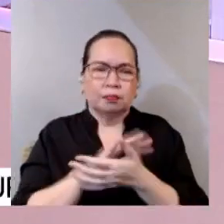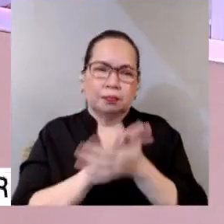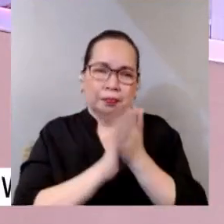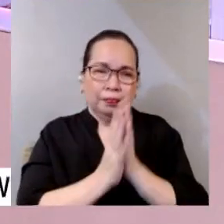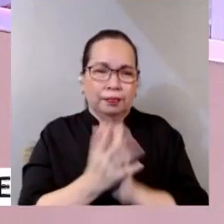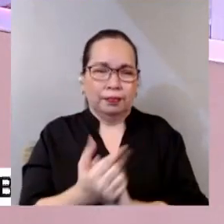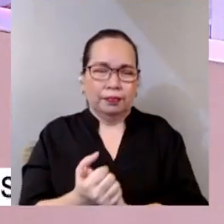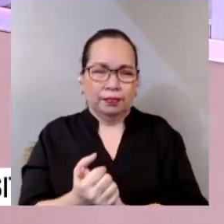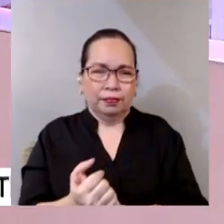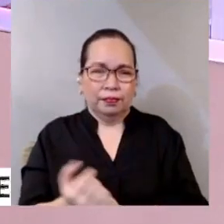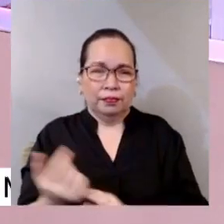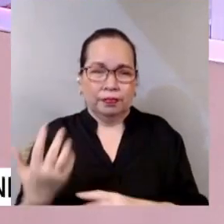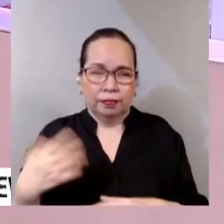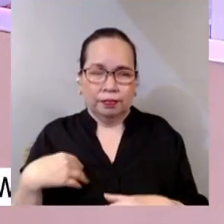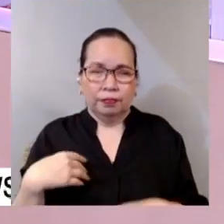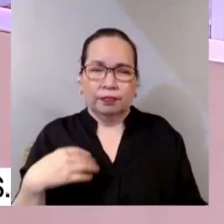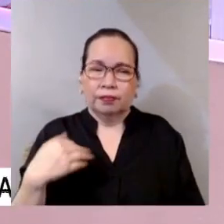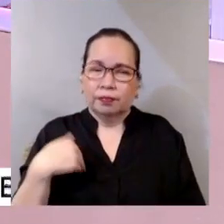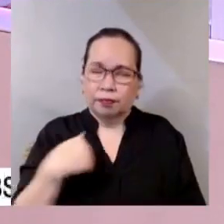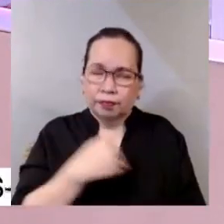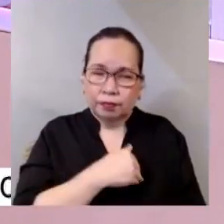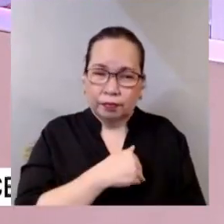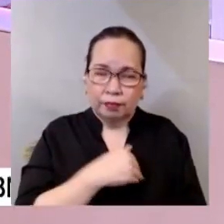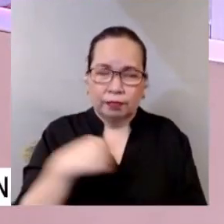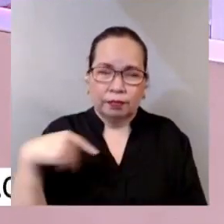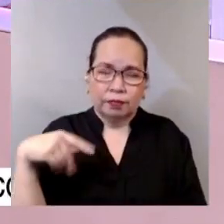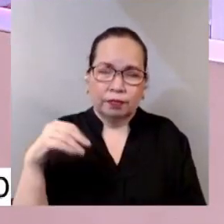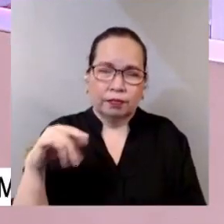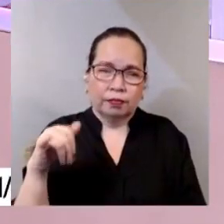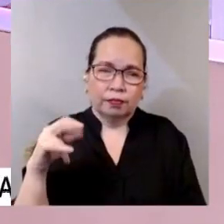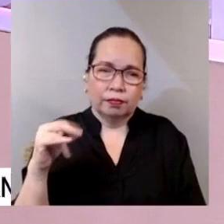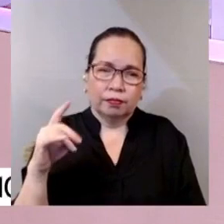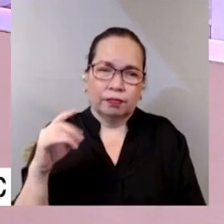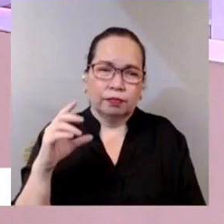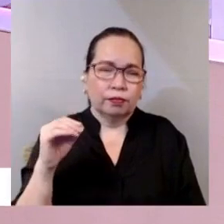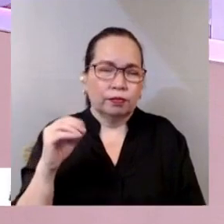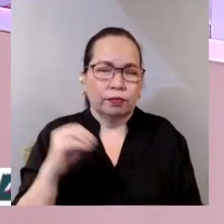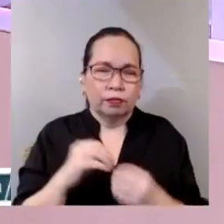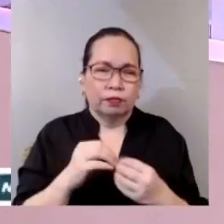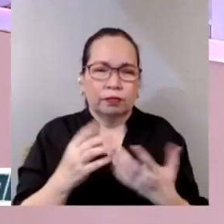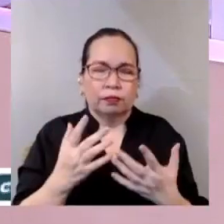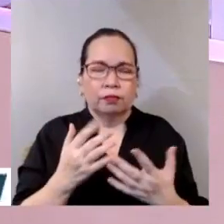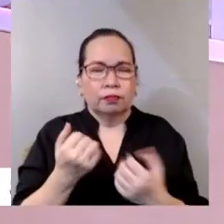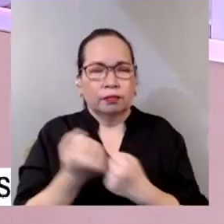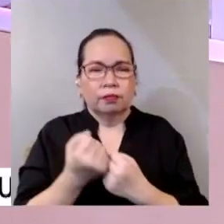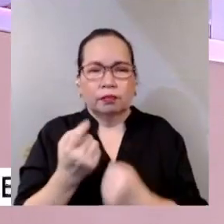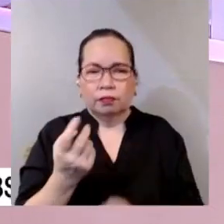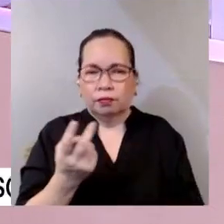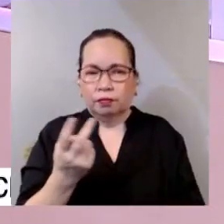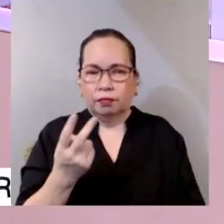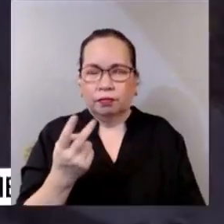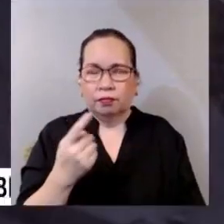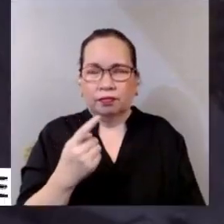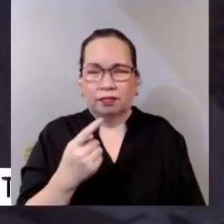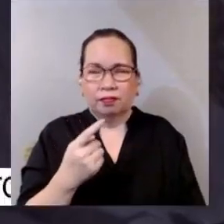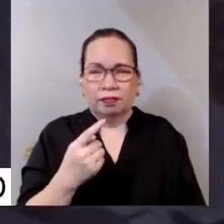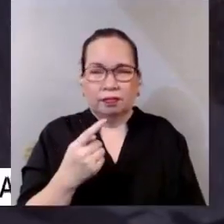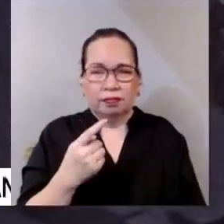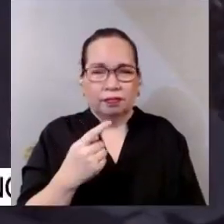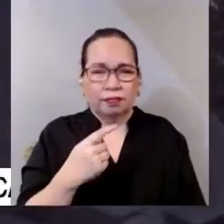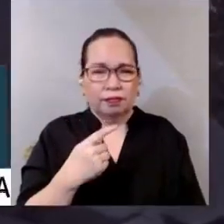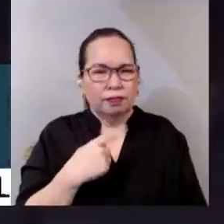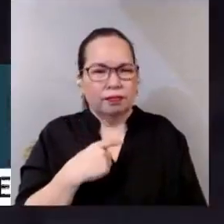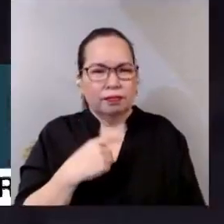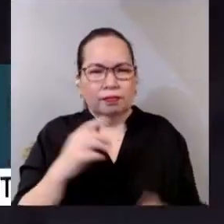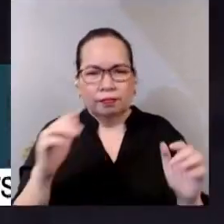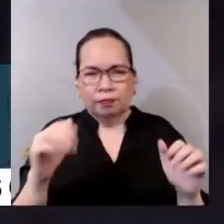Poland no longer arming Ukraine to focus on its own defense. This as the two allies clash at a key moment in Kyiv's fight against Russia's